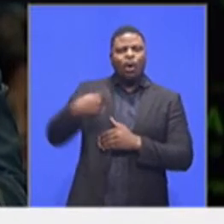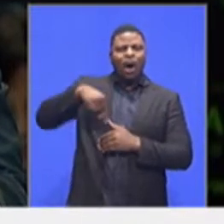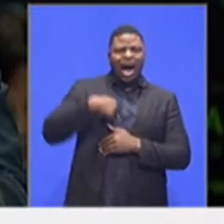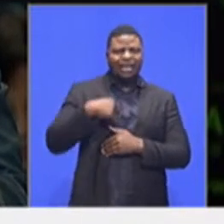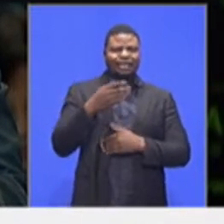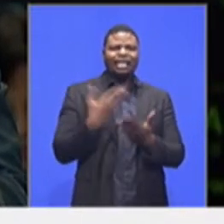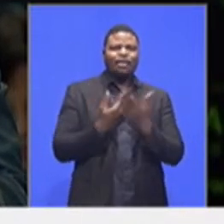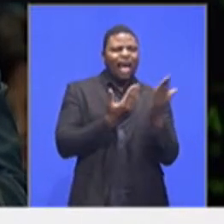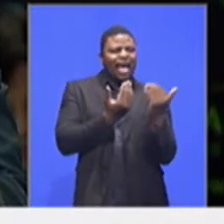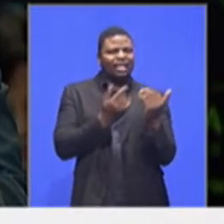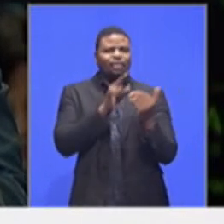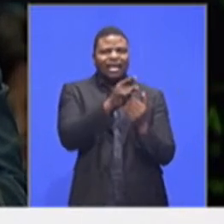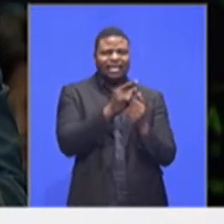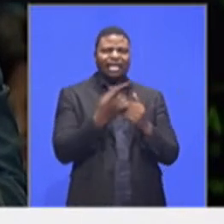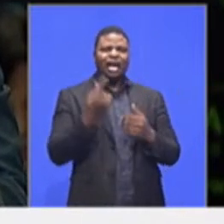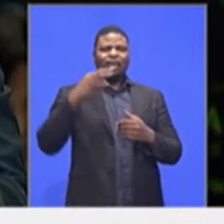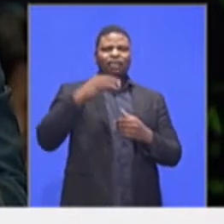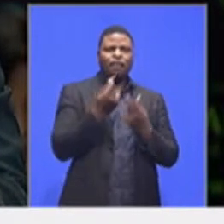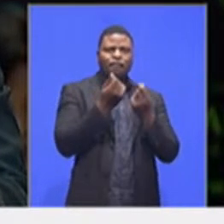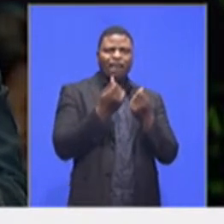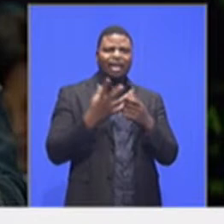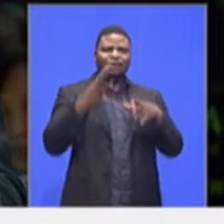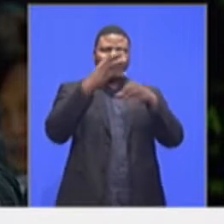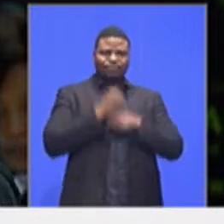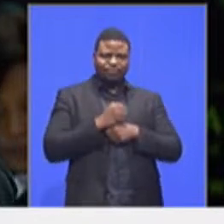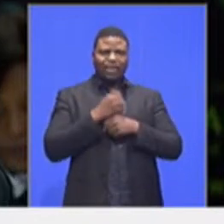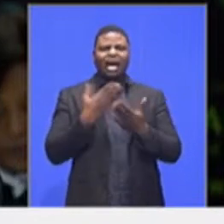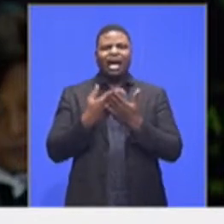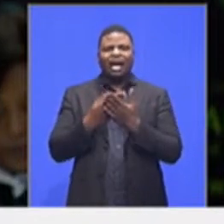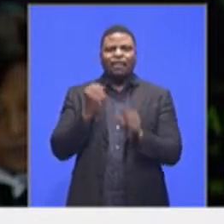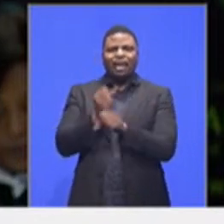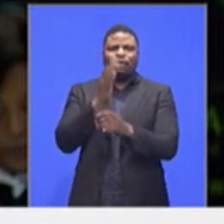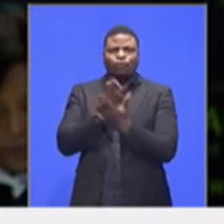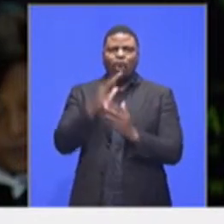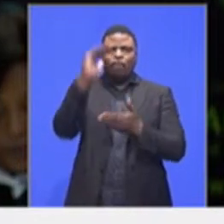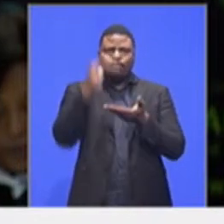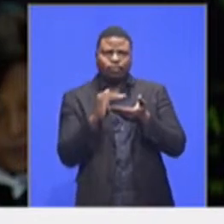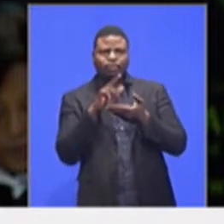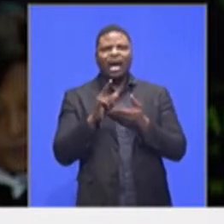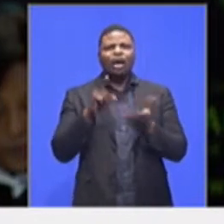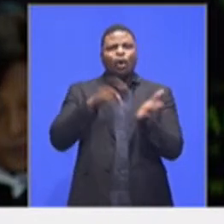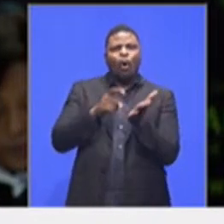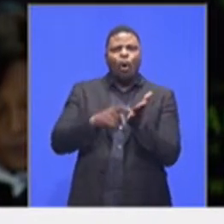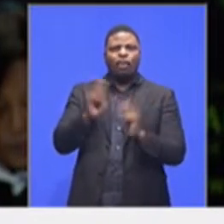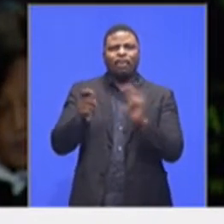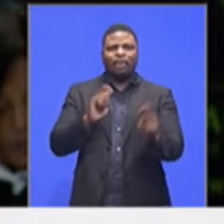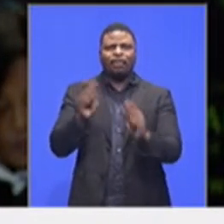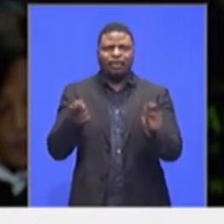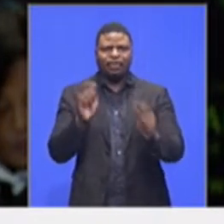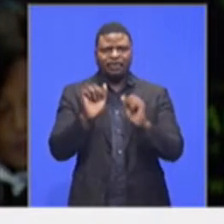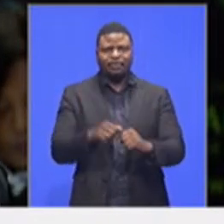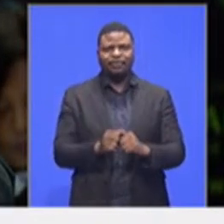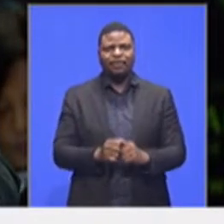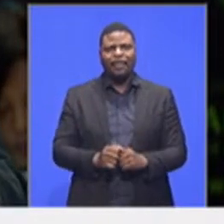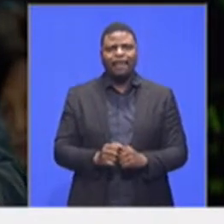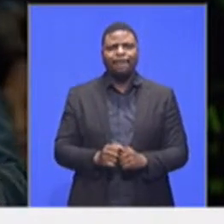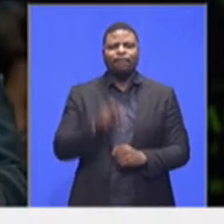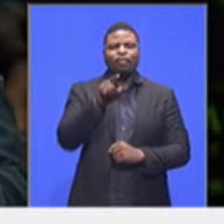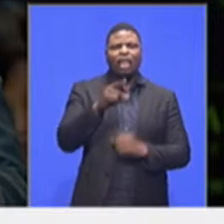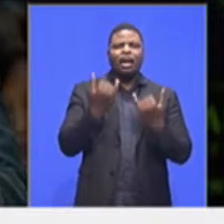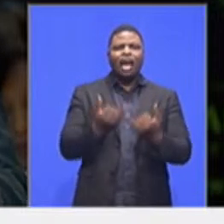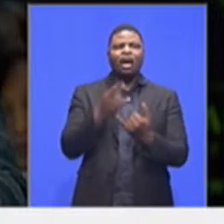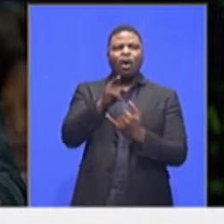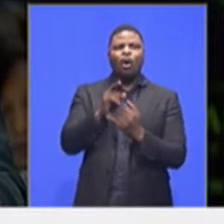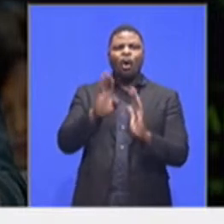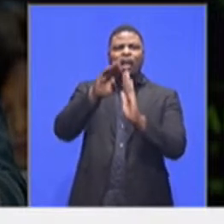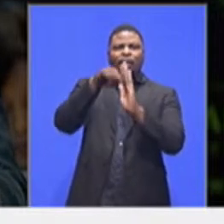revenues to reduce the deficit. As a result, we're bringing the fiscal deficit down